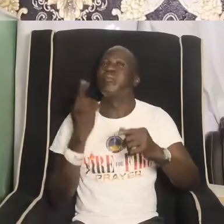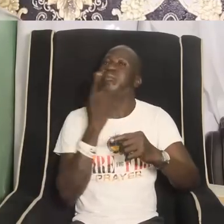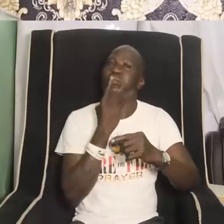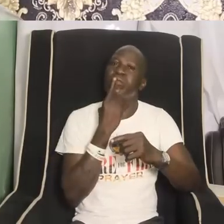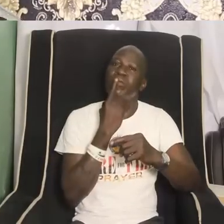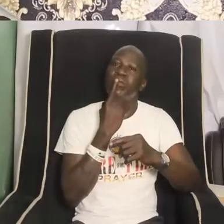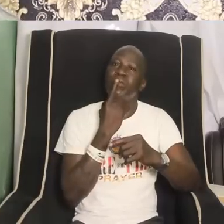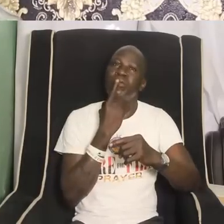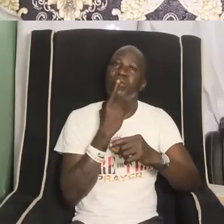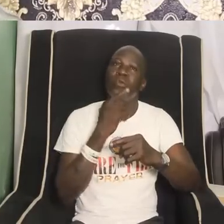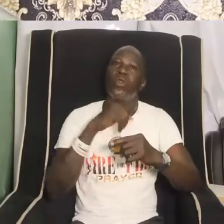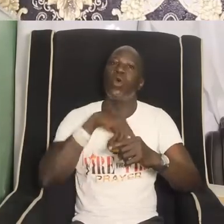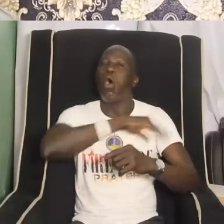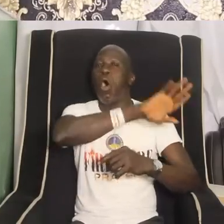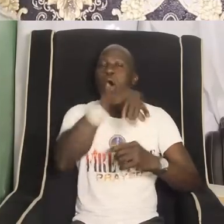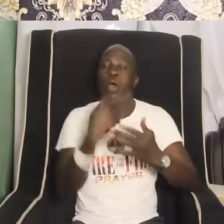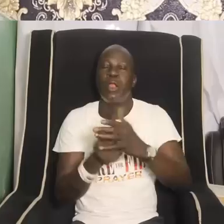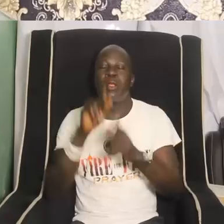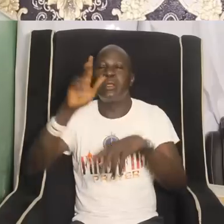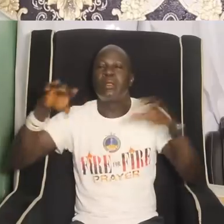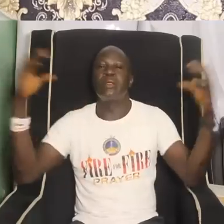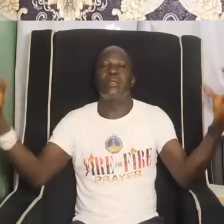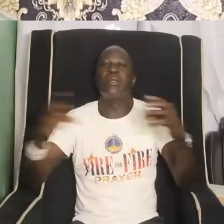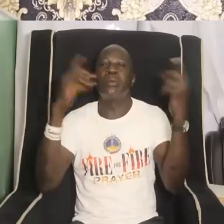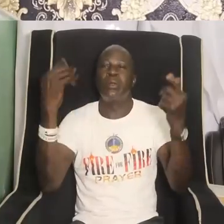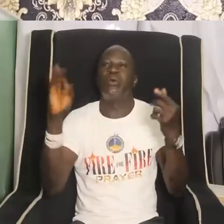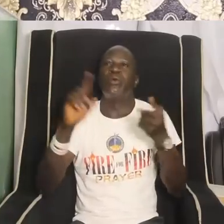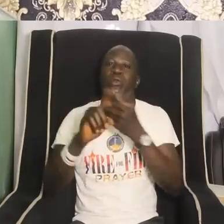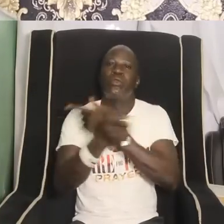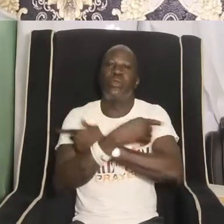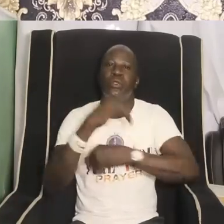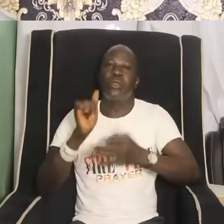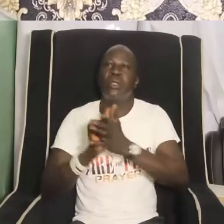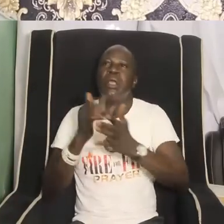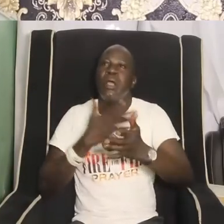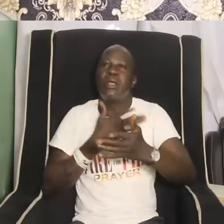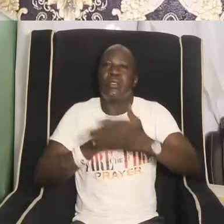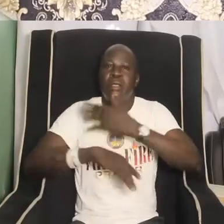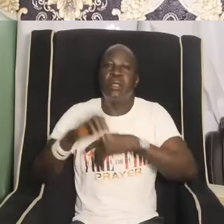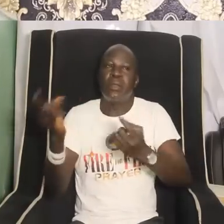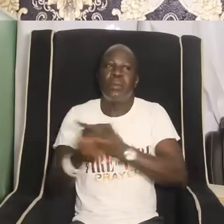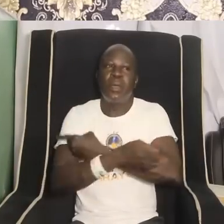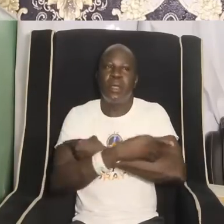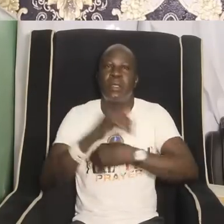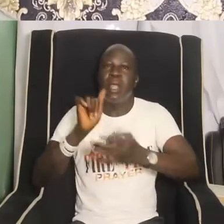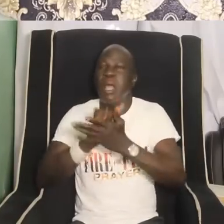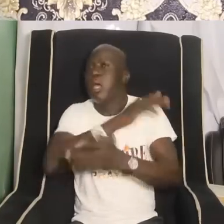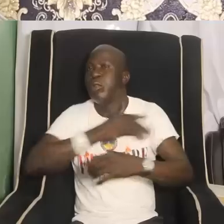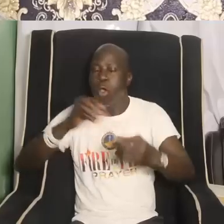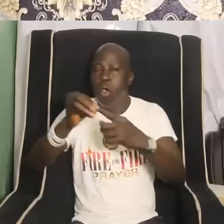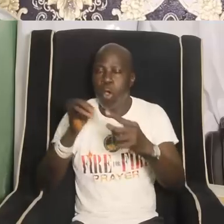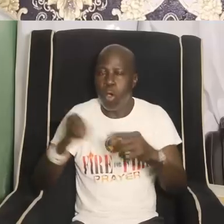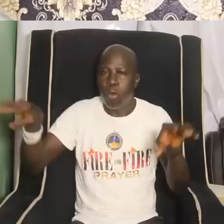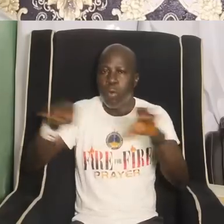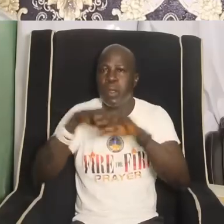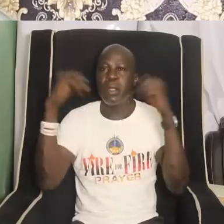from my mouth. Gbogbo eyin alayeye oni. All the celebrants of today. Ọjọ́ ìbíni. Is a birthday. Àbí ti ìgbéyàwó. Our